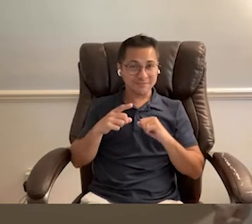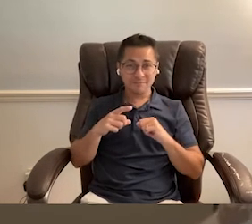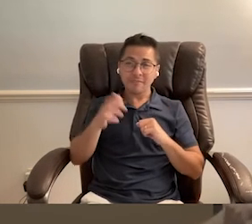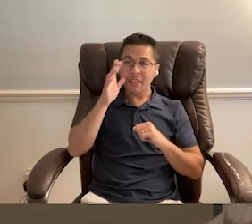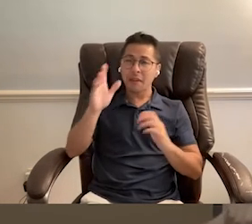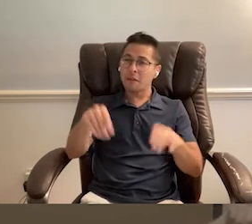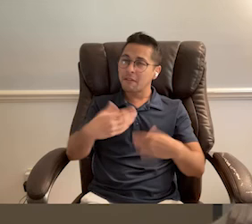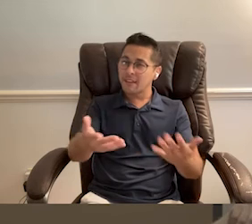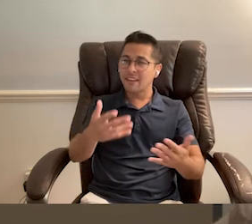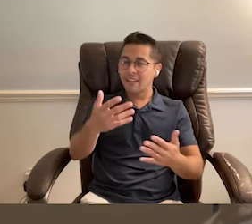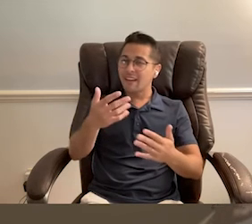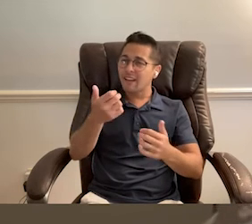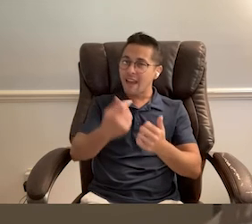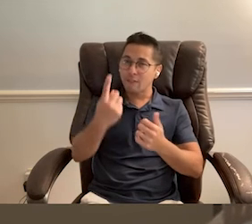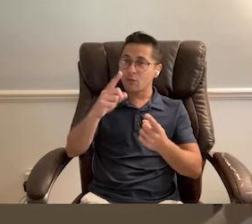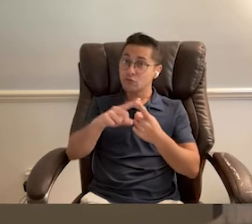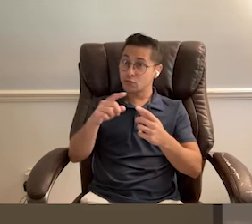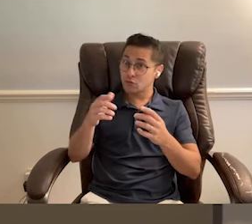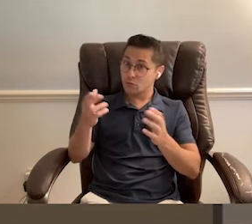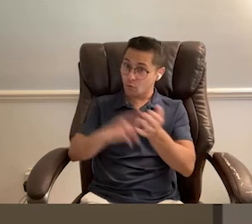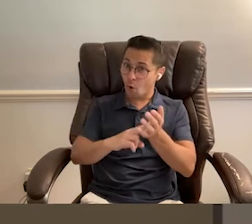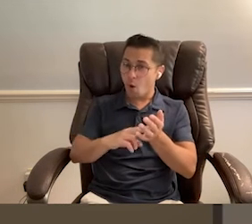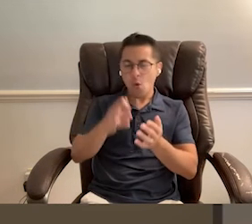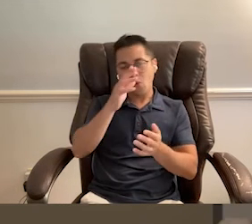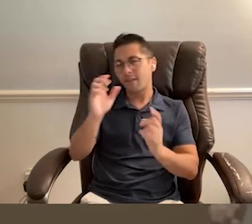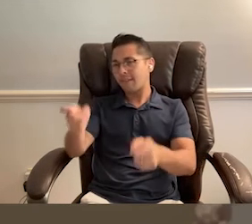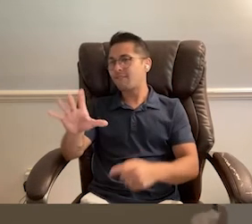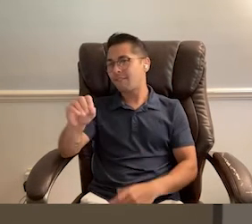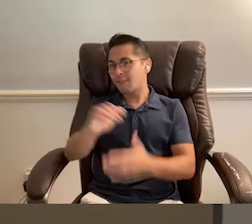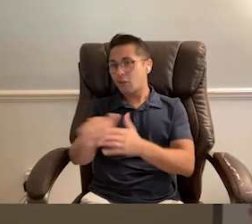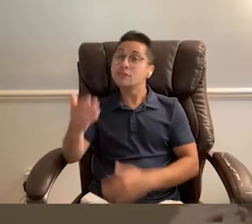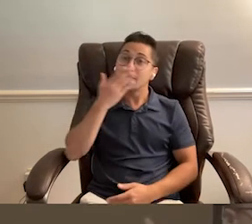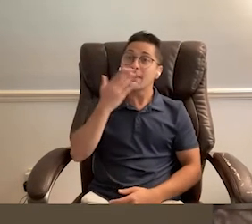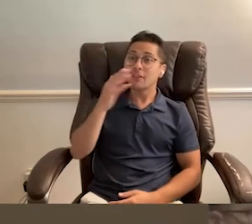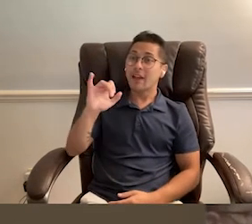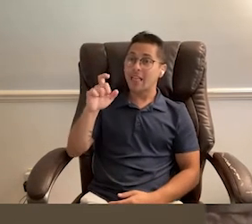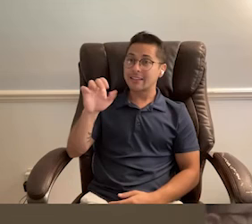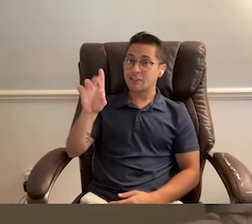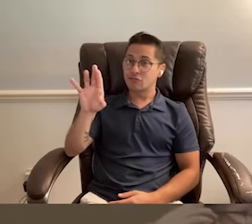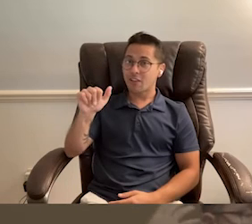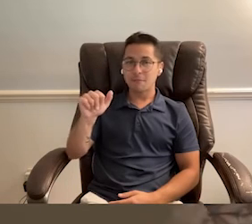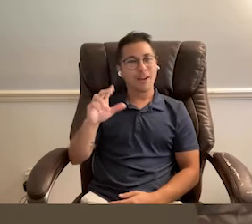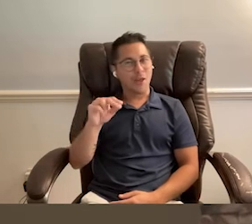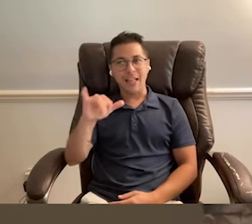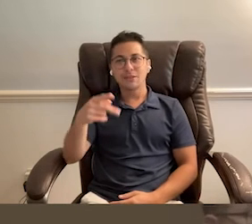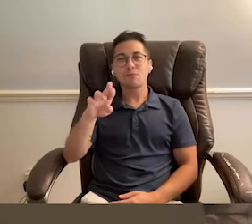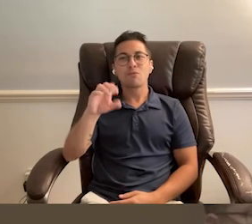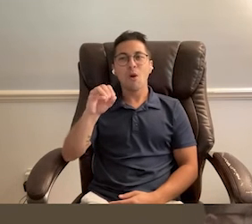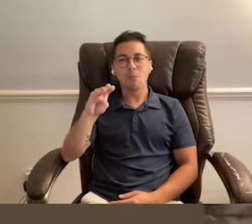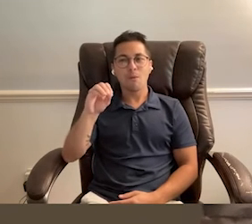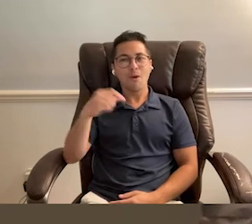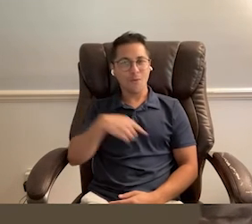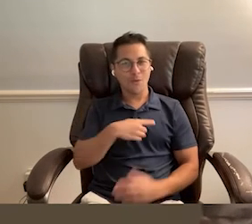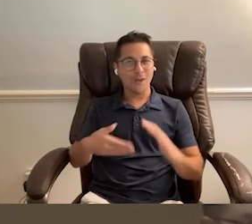enrolls $50 just for enrollment. So thank you, Alexandra. You're welcome. But no, that is a promo we're running. Everybody who just tries